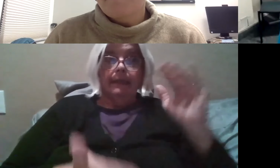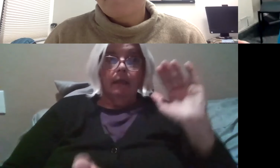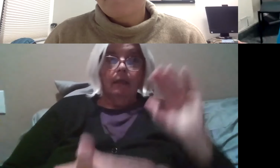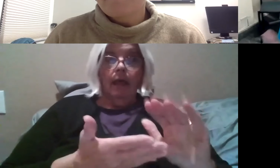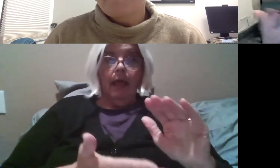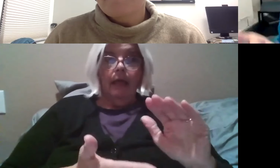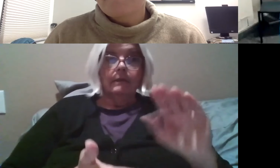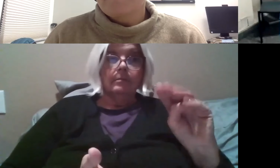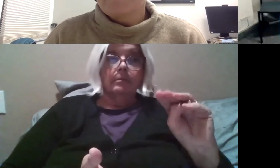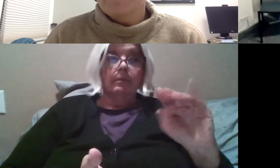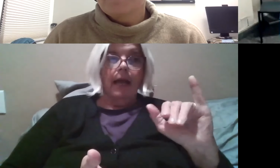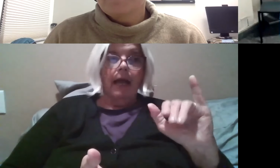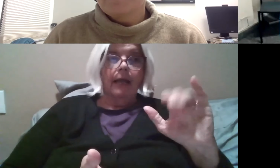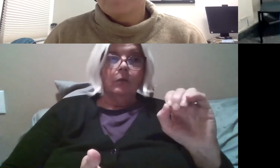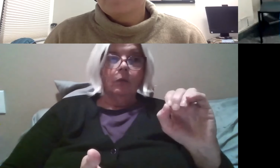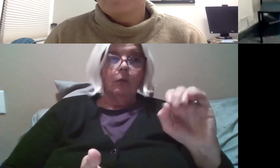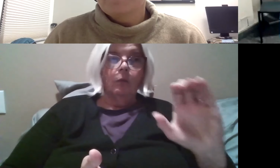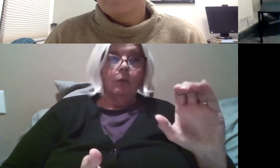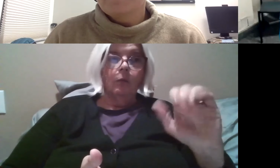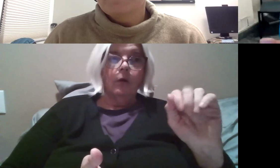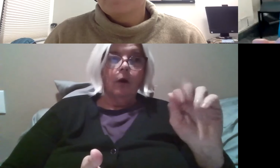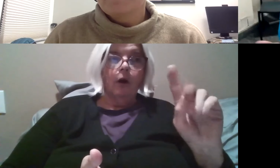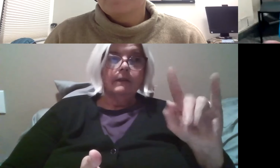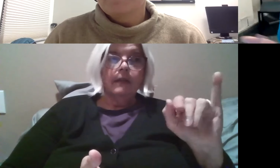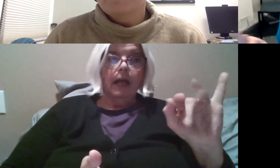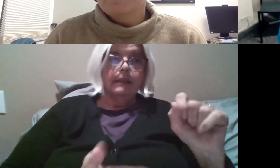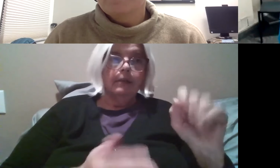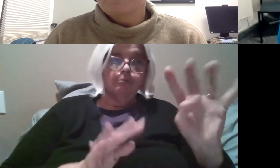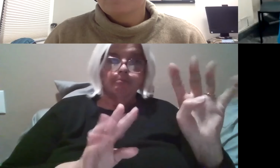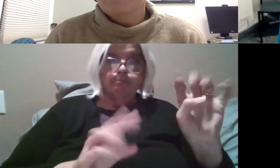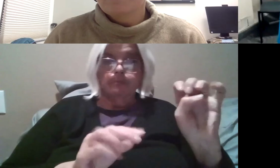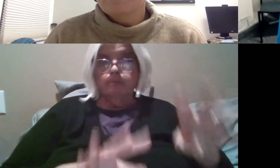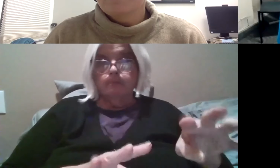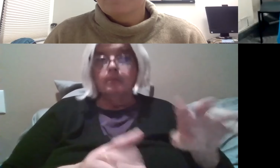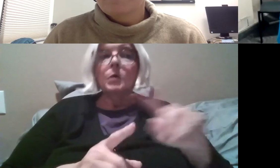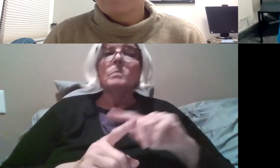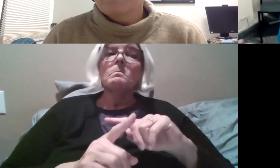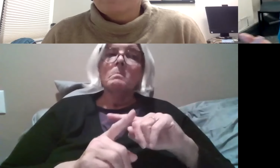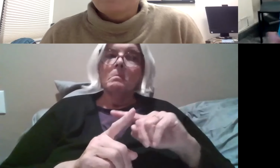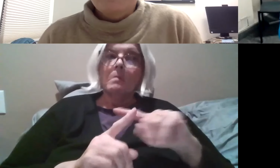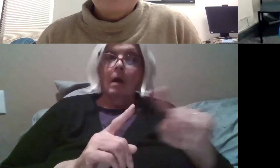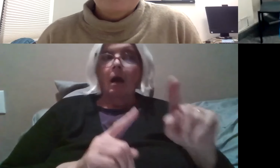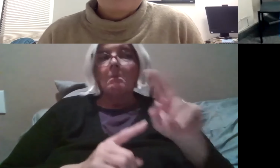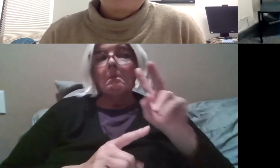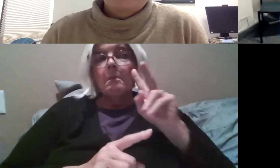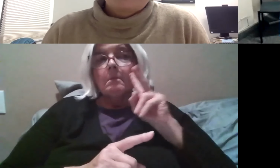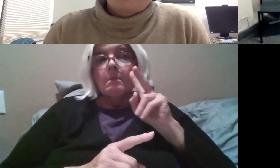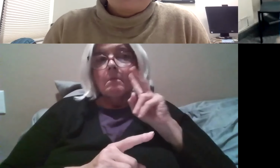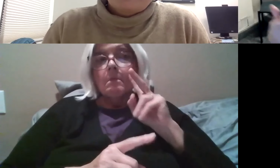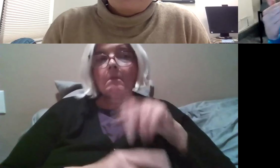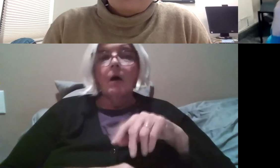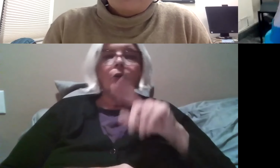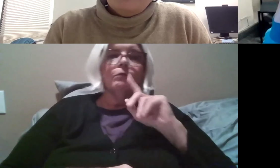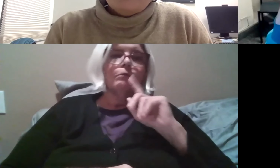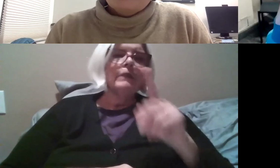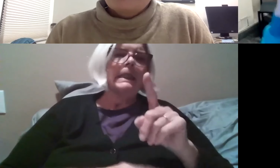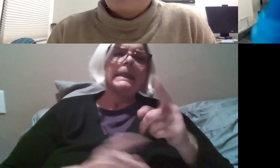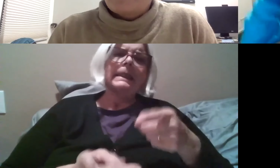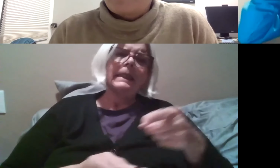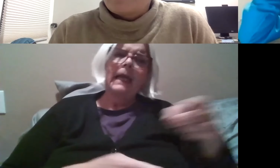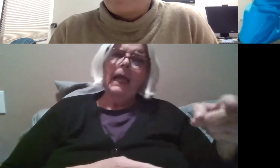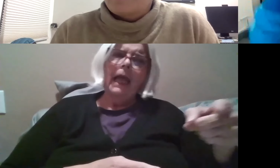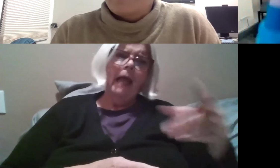so rarely that we wouldn't expect to see it in 3,000 people. We know that even at the 16